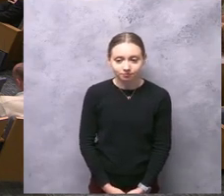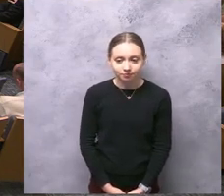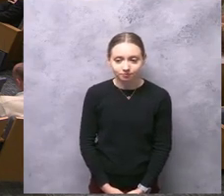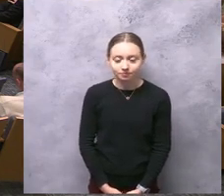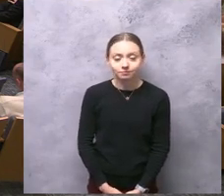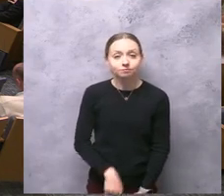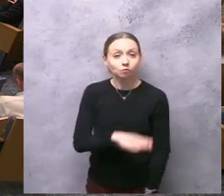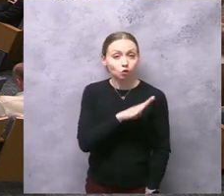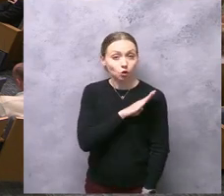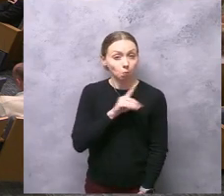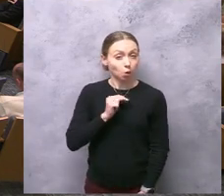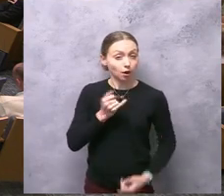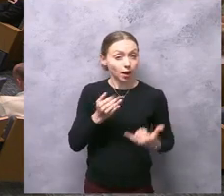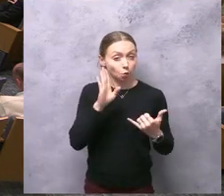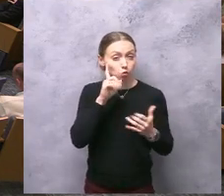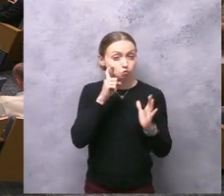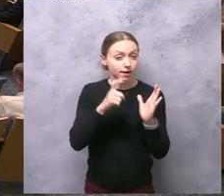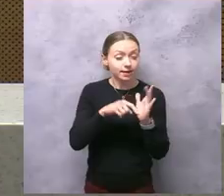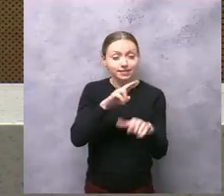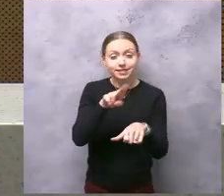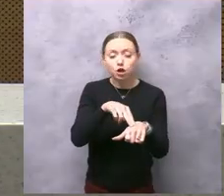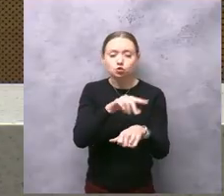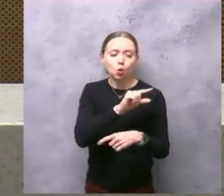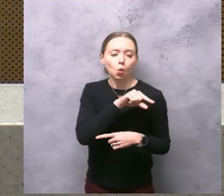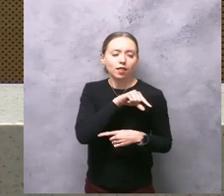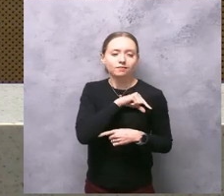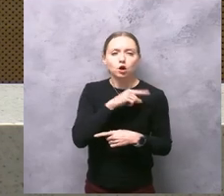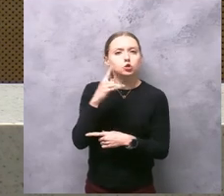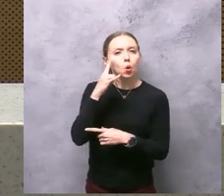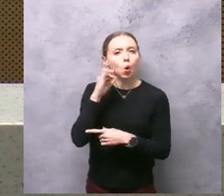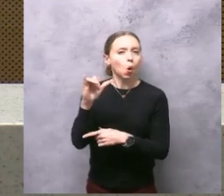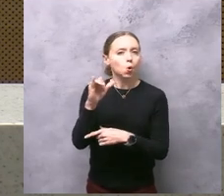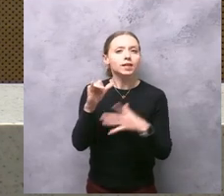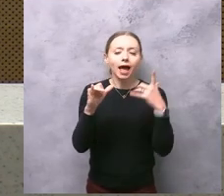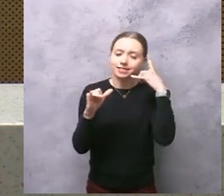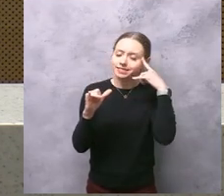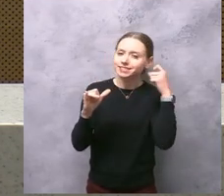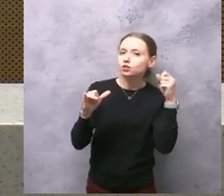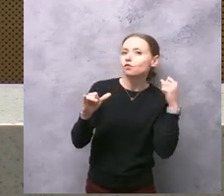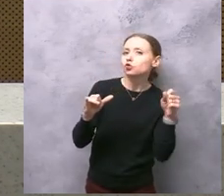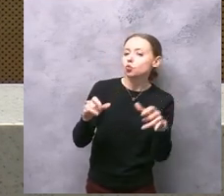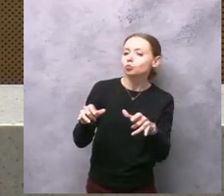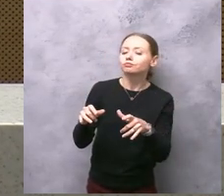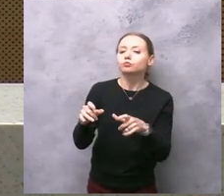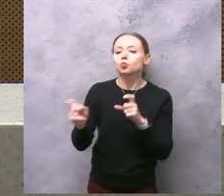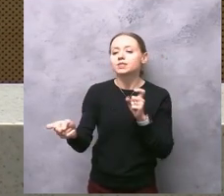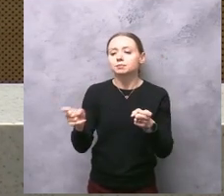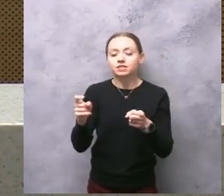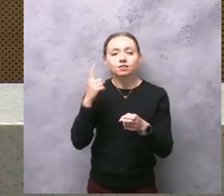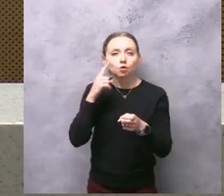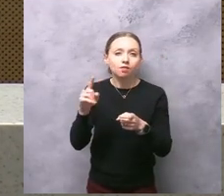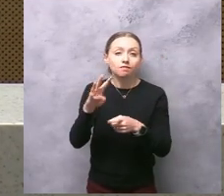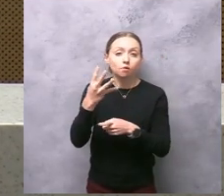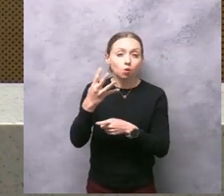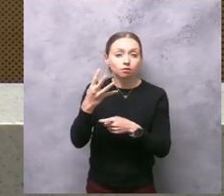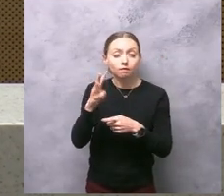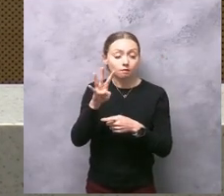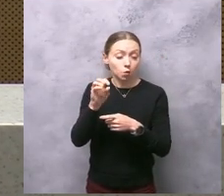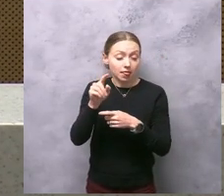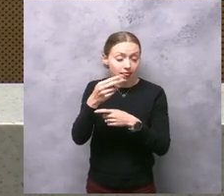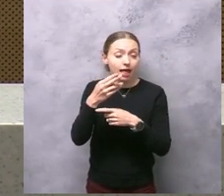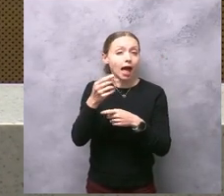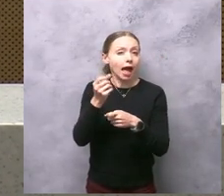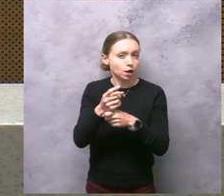The board will now recognize National Qualifiers Gold Award recipients and Silver recipients for the 40th Annual Teach Tomorrow Summit.